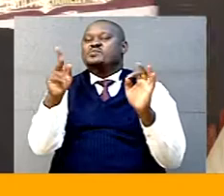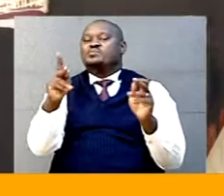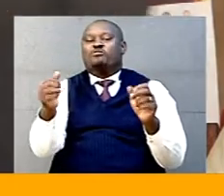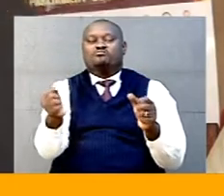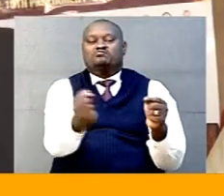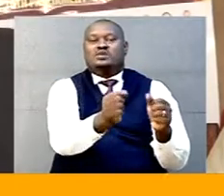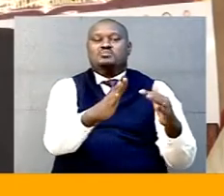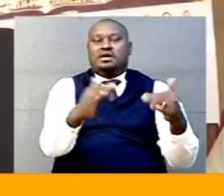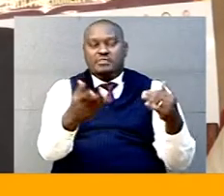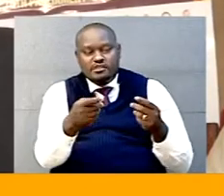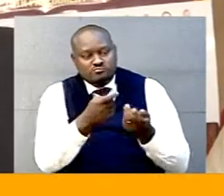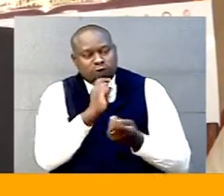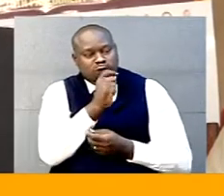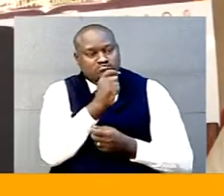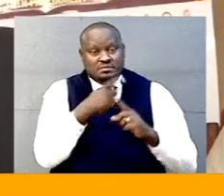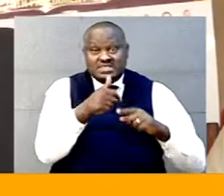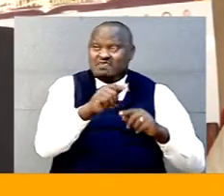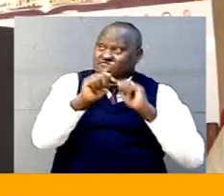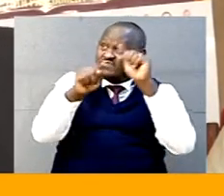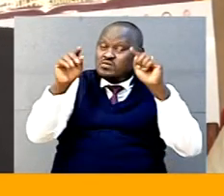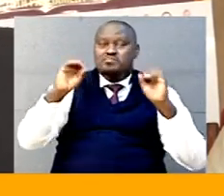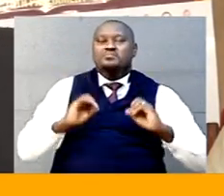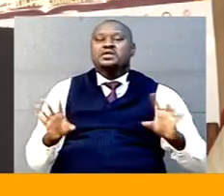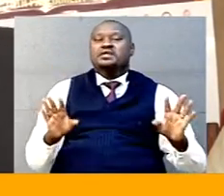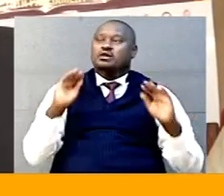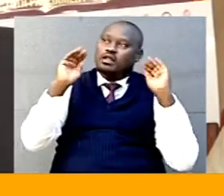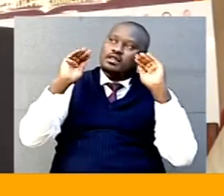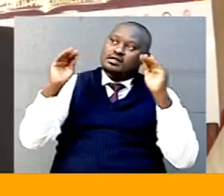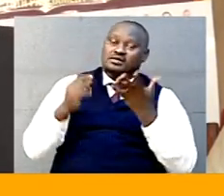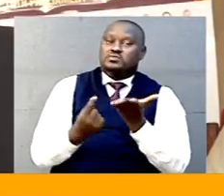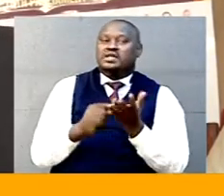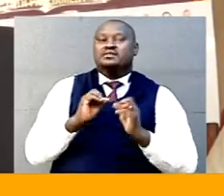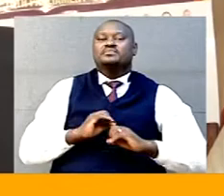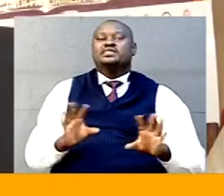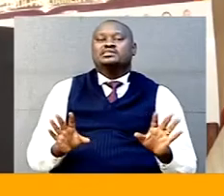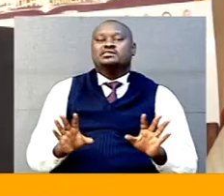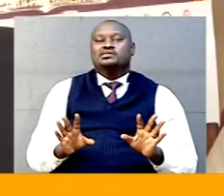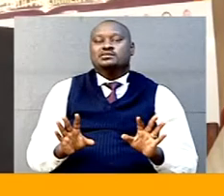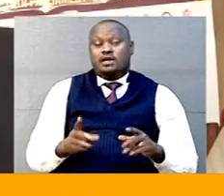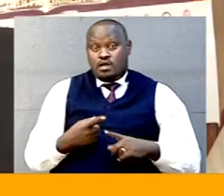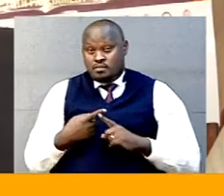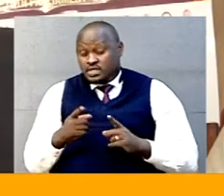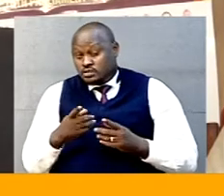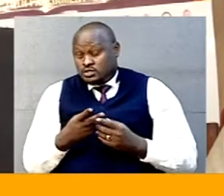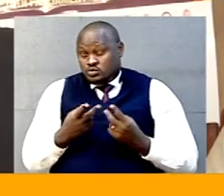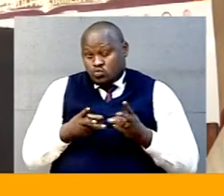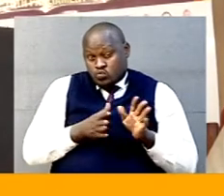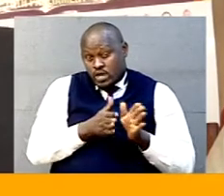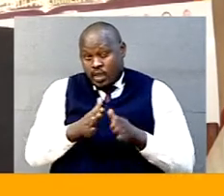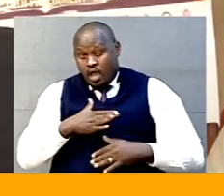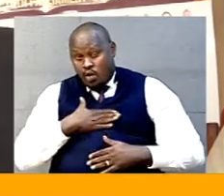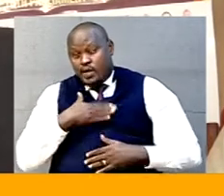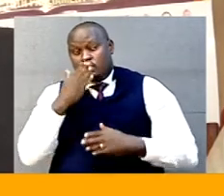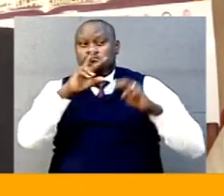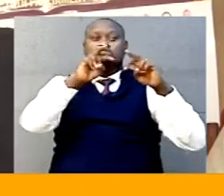within the premises of Parliament, but did not consult the people of Uganda. But using our own established means, we know the people of